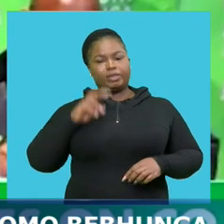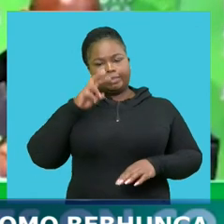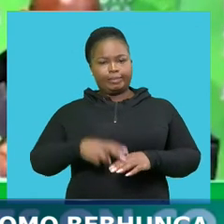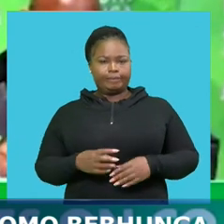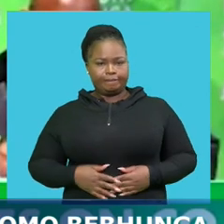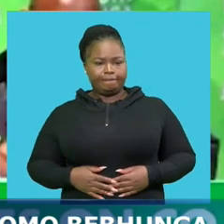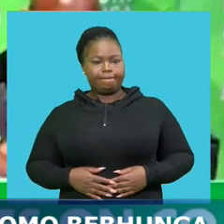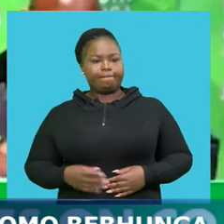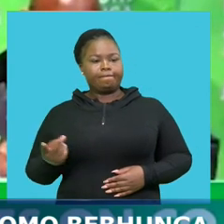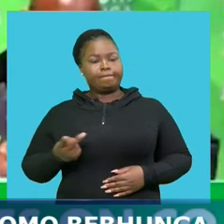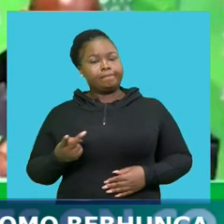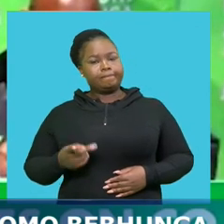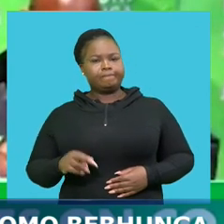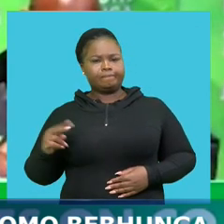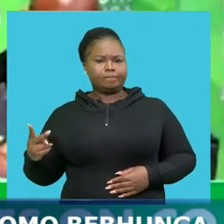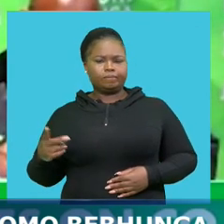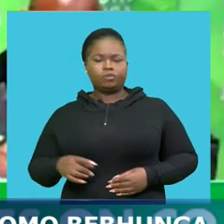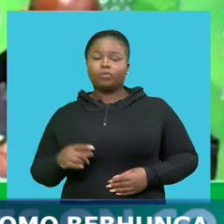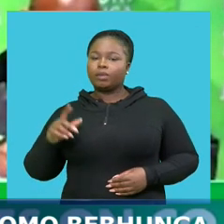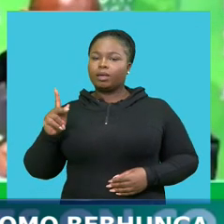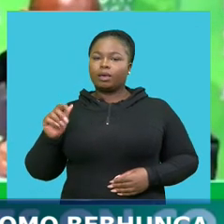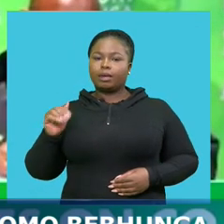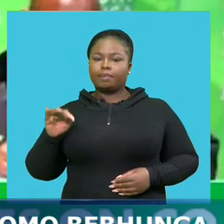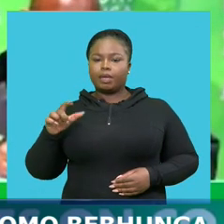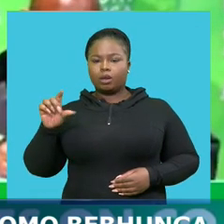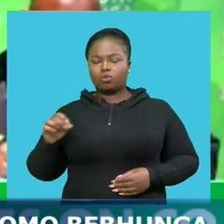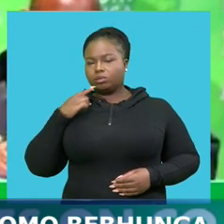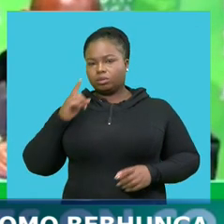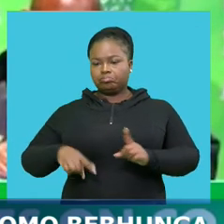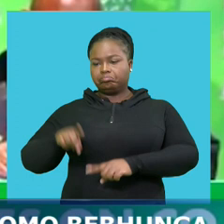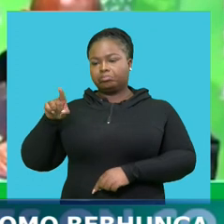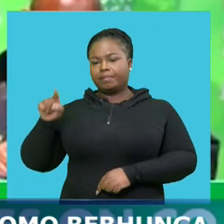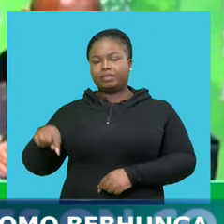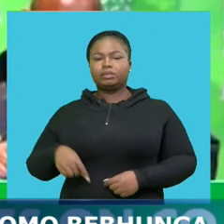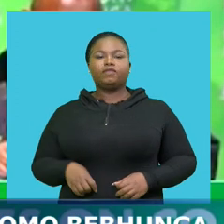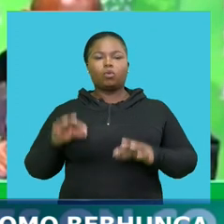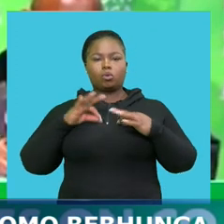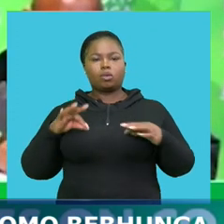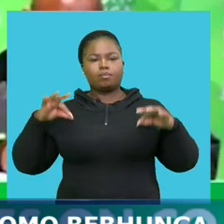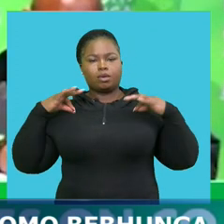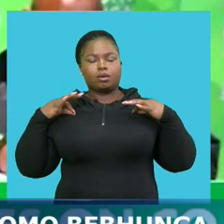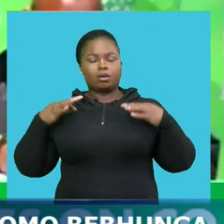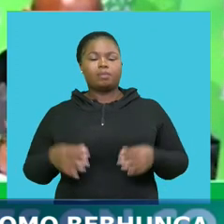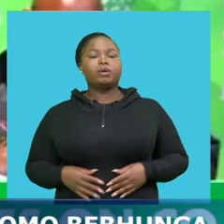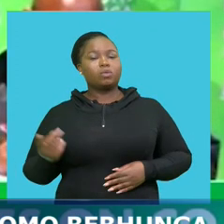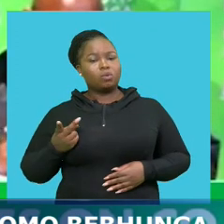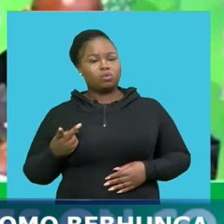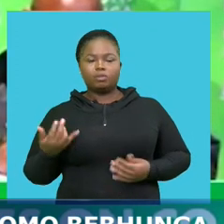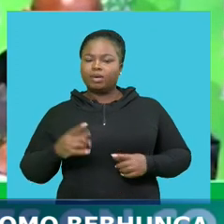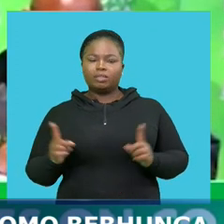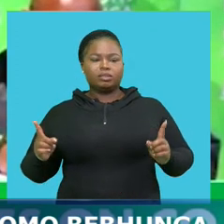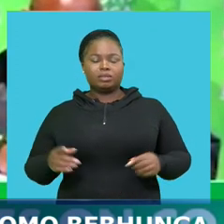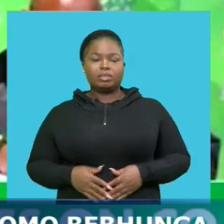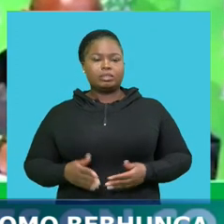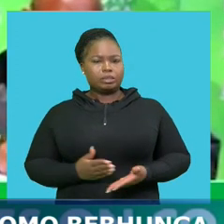Enye kuziphakamiso seliqela kukuba uKabelo kwamanda asuswe kwisikhundla njengosodolophu. Kwaye khange libuye